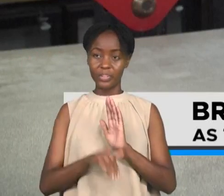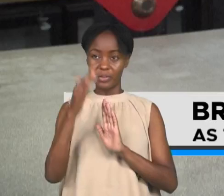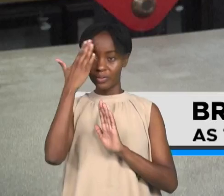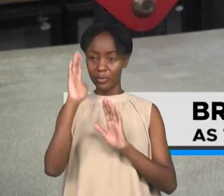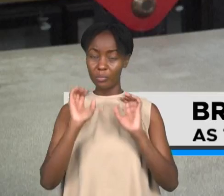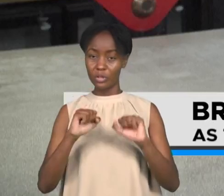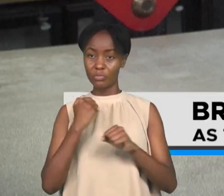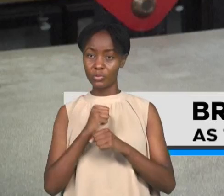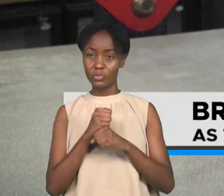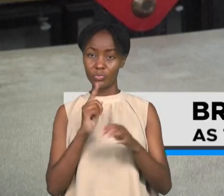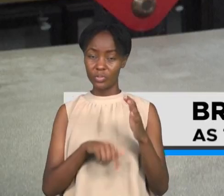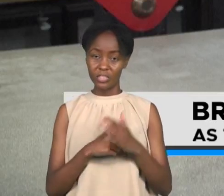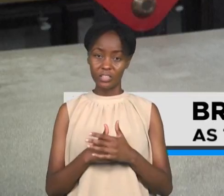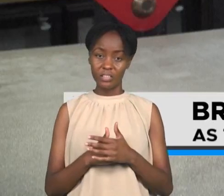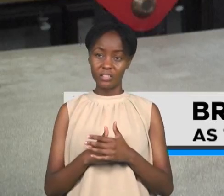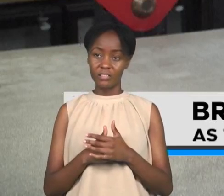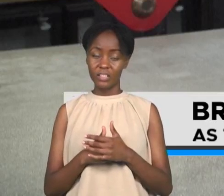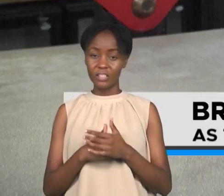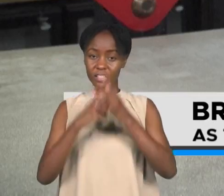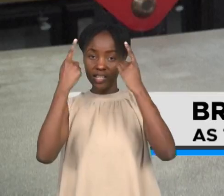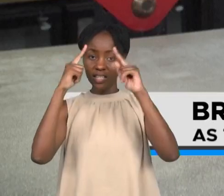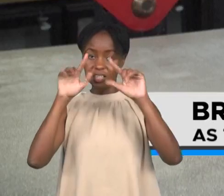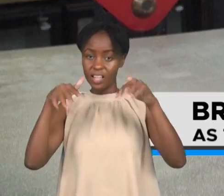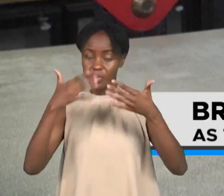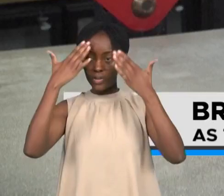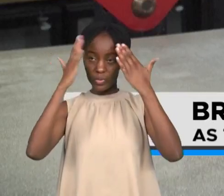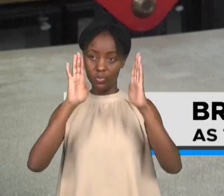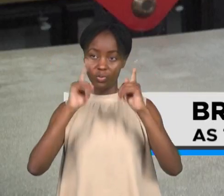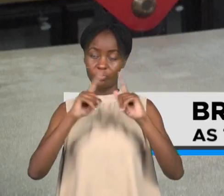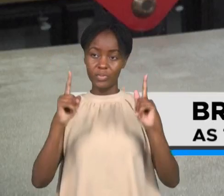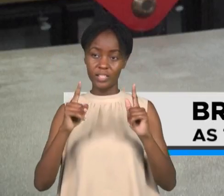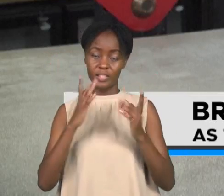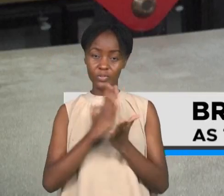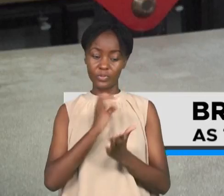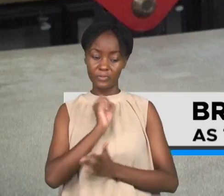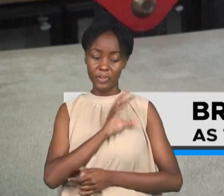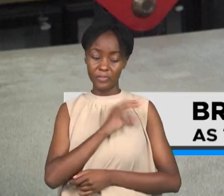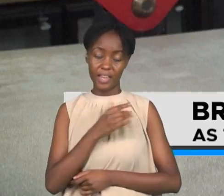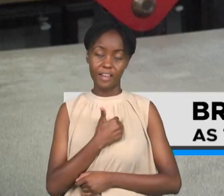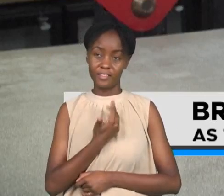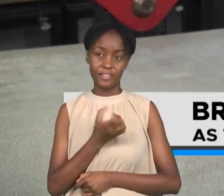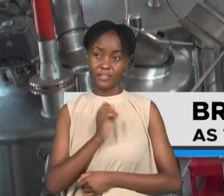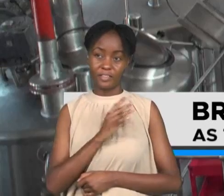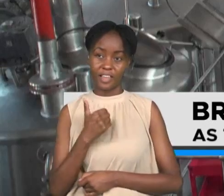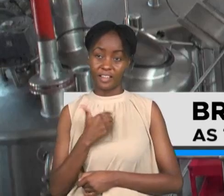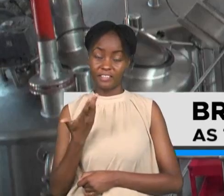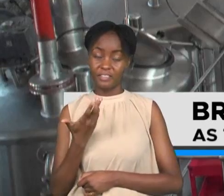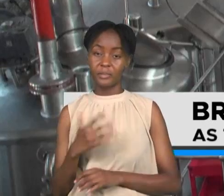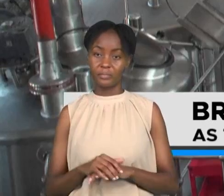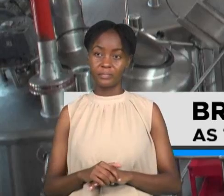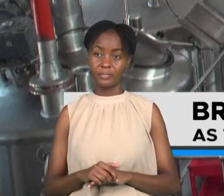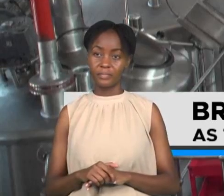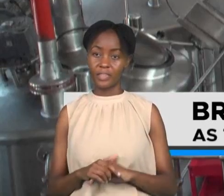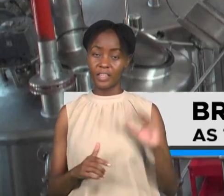get you, buy yourself another day or another week. So the anxiety and the fear is pretty real. At